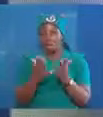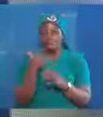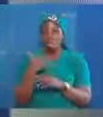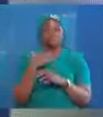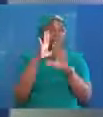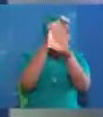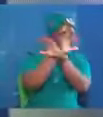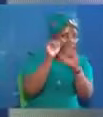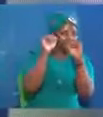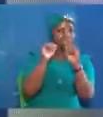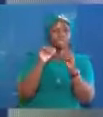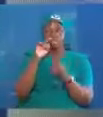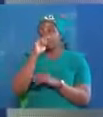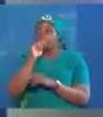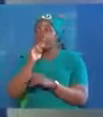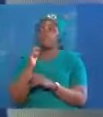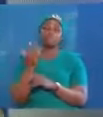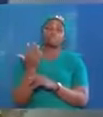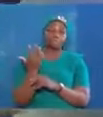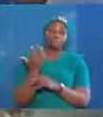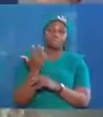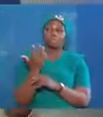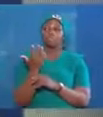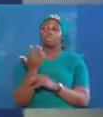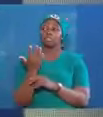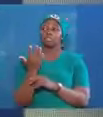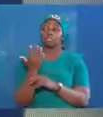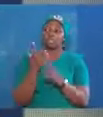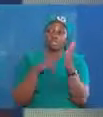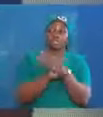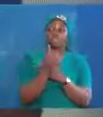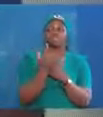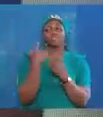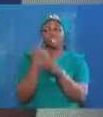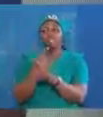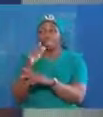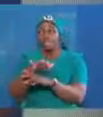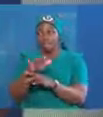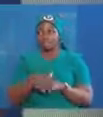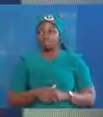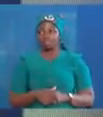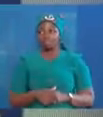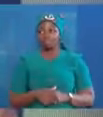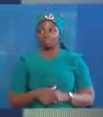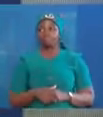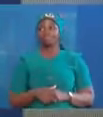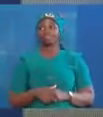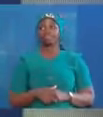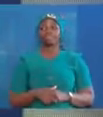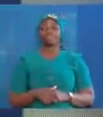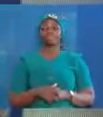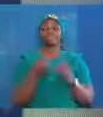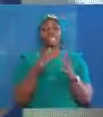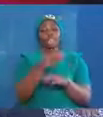have elected president when corona is still there. In Guinea-Bissau, in Equatorial Guinea, even Trump was defeated when we still have corona.